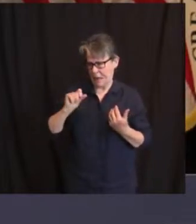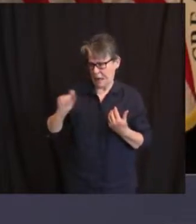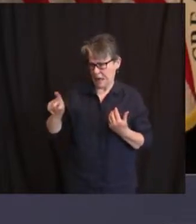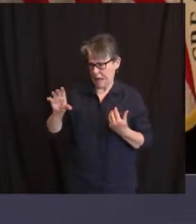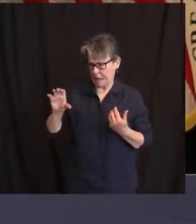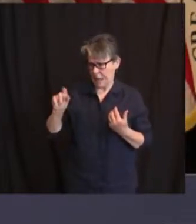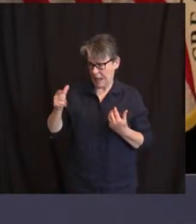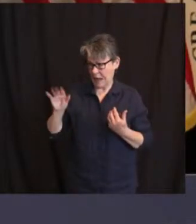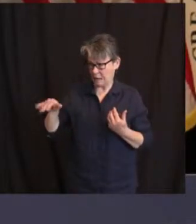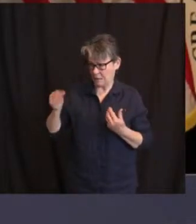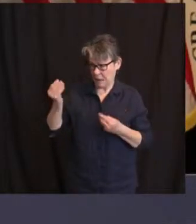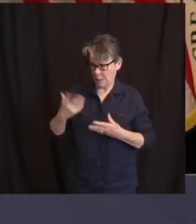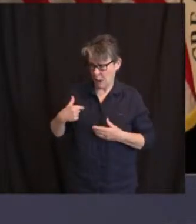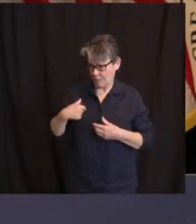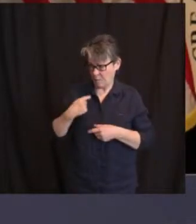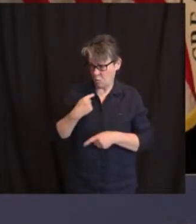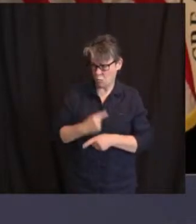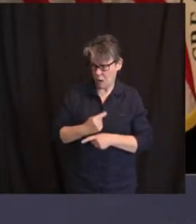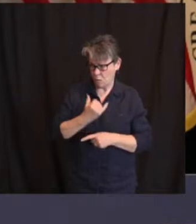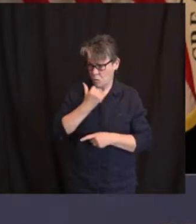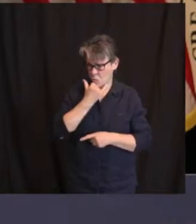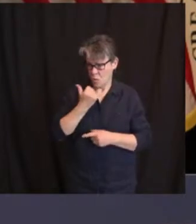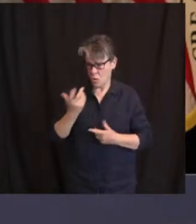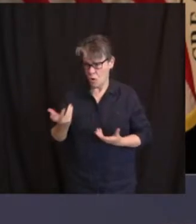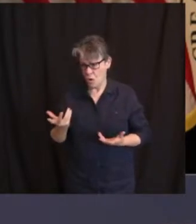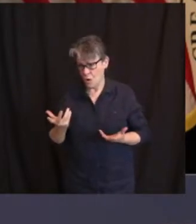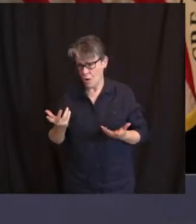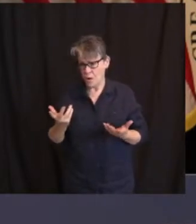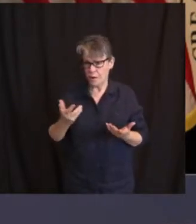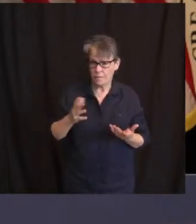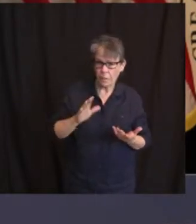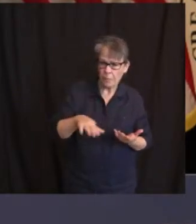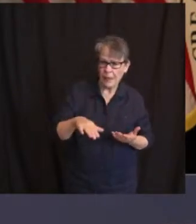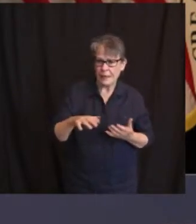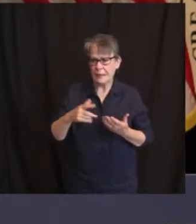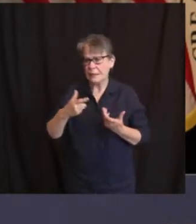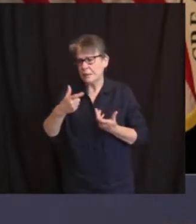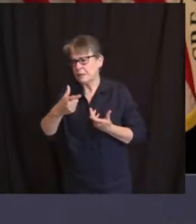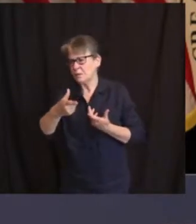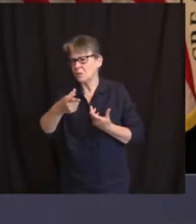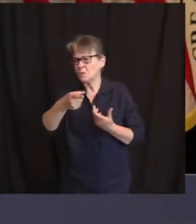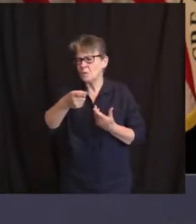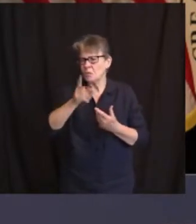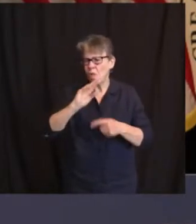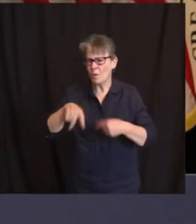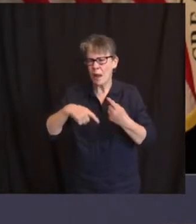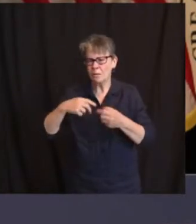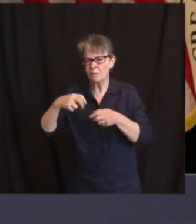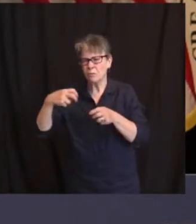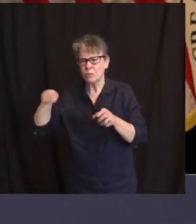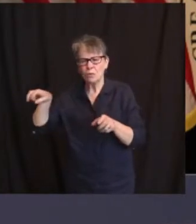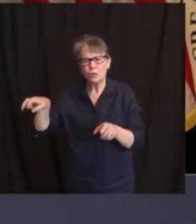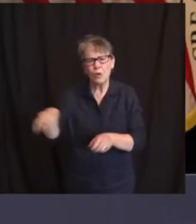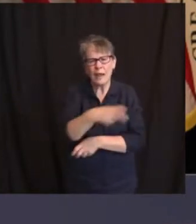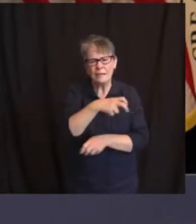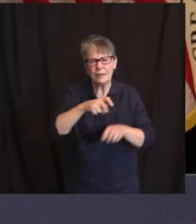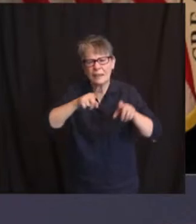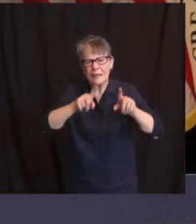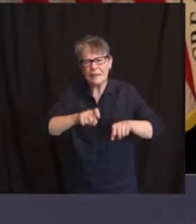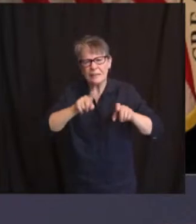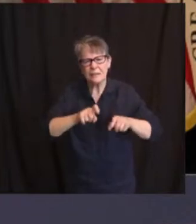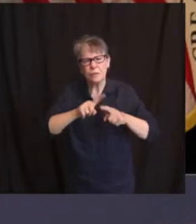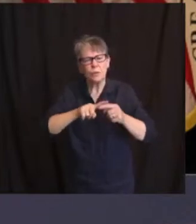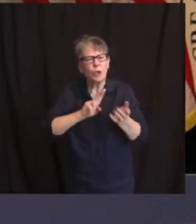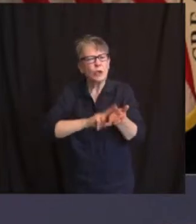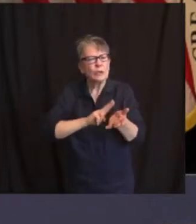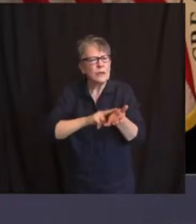on the transfer of the supplies to LTC as well as Medicaid coverage. The answer is yes, as